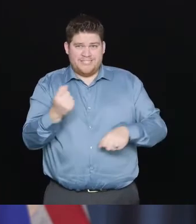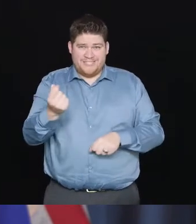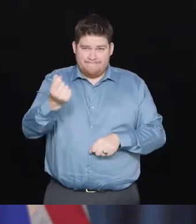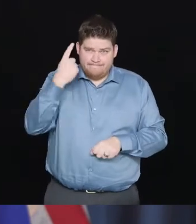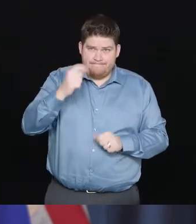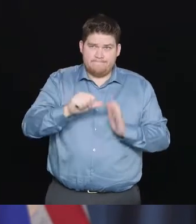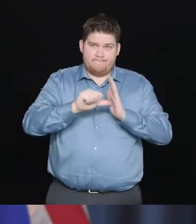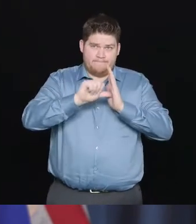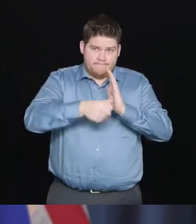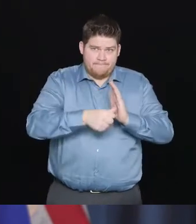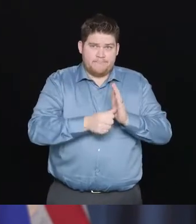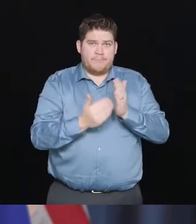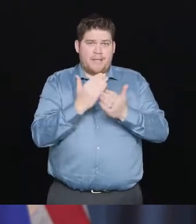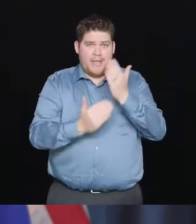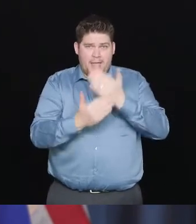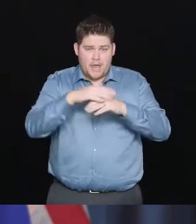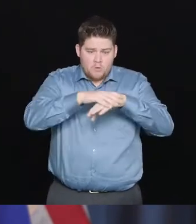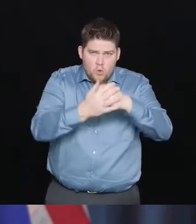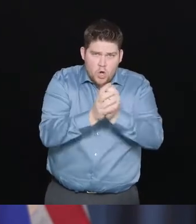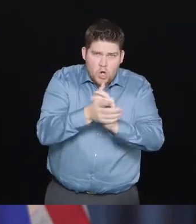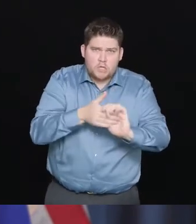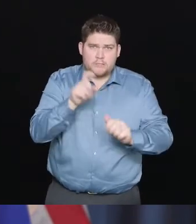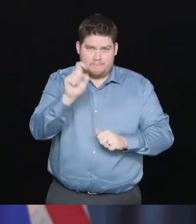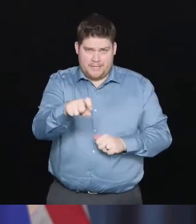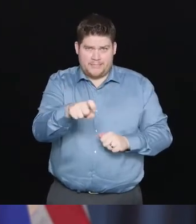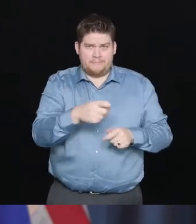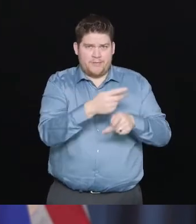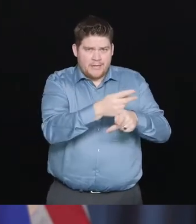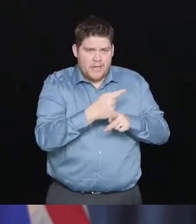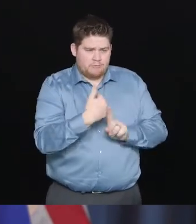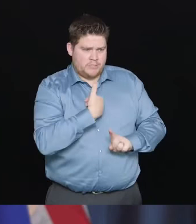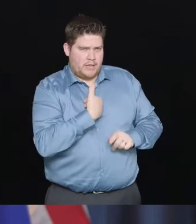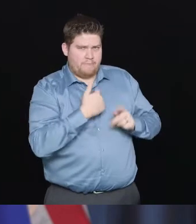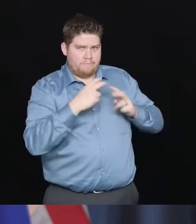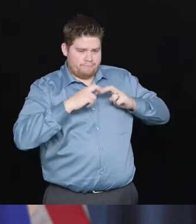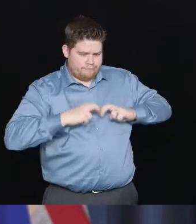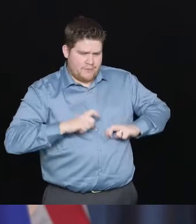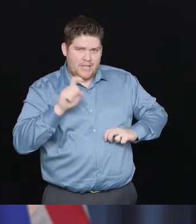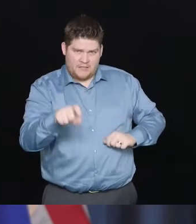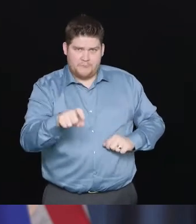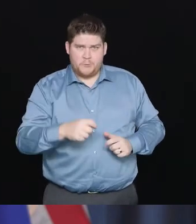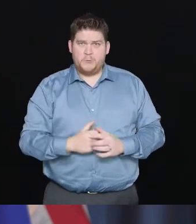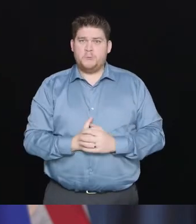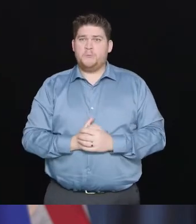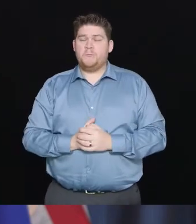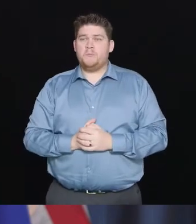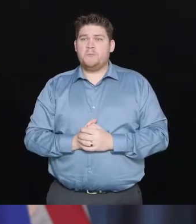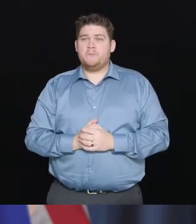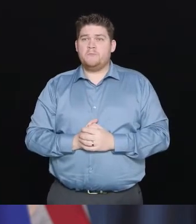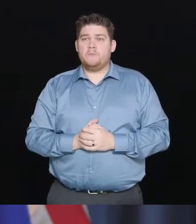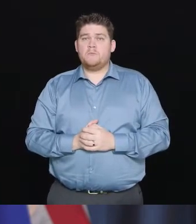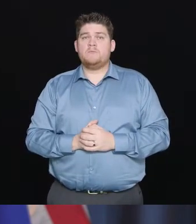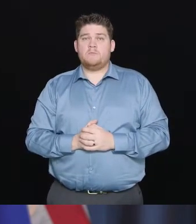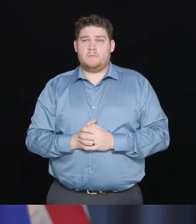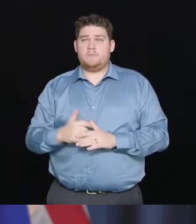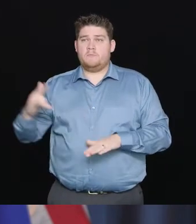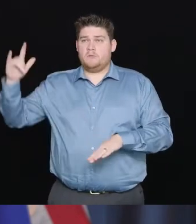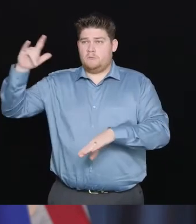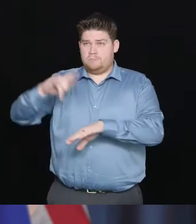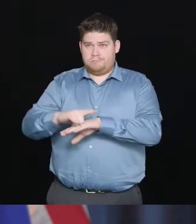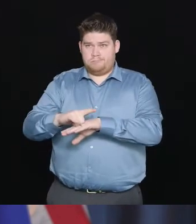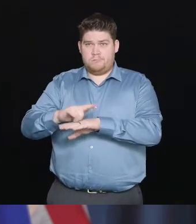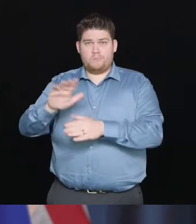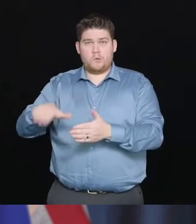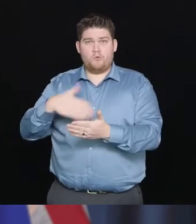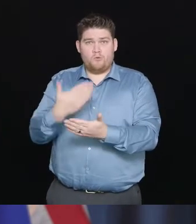has symptoms, they will be quarantined at their place of arrival. And if they don't, they'll be directed into